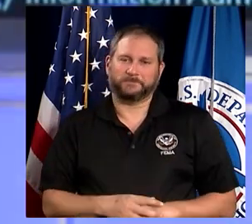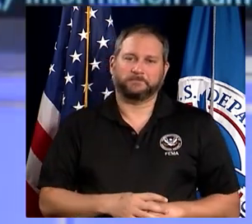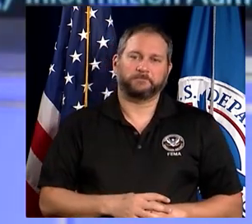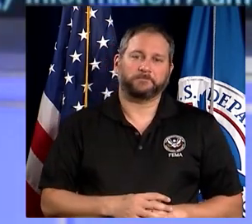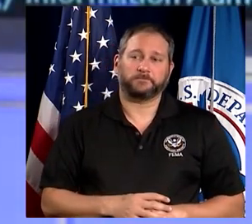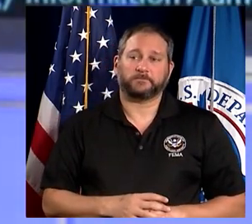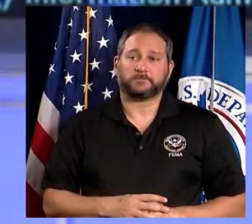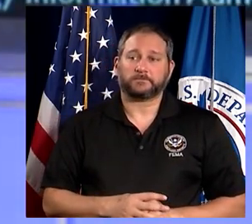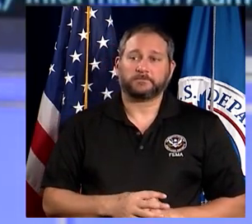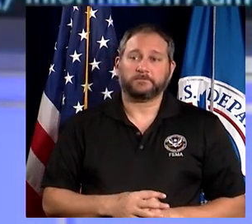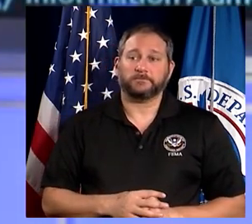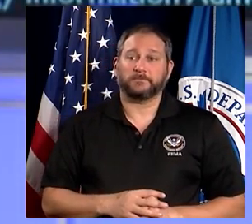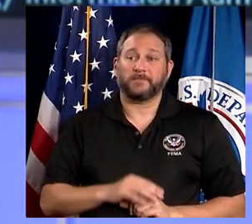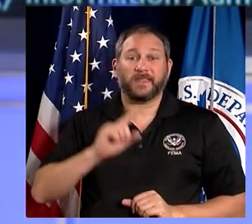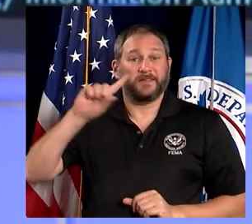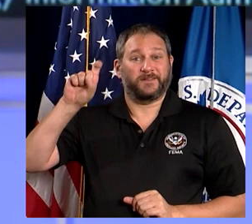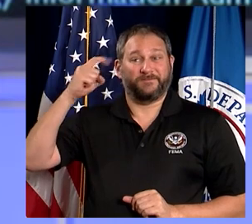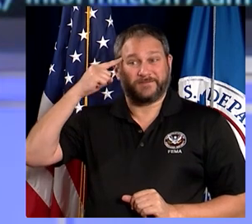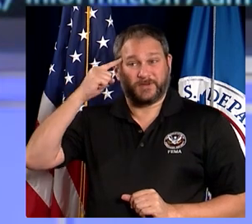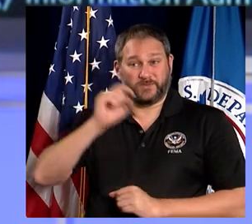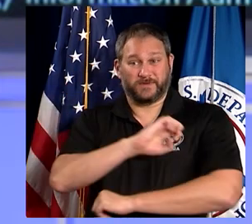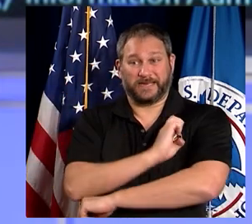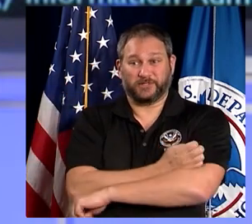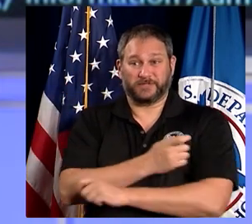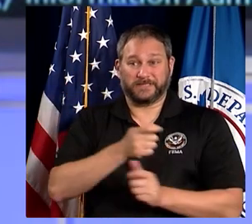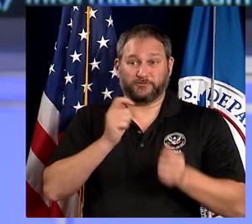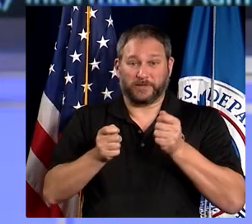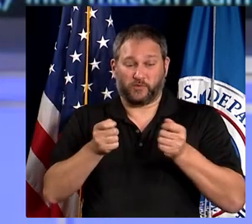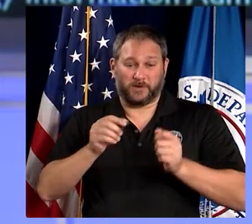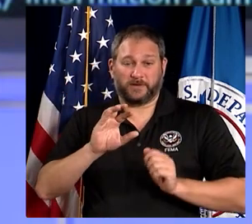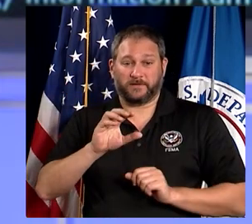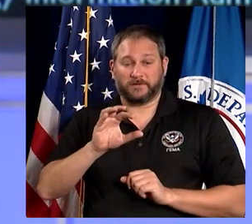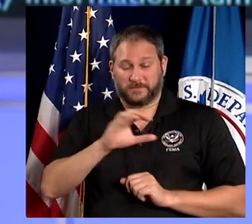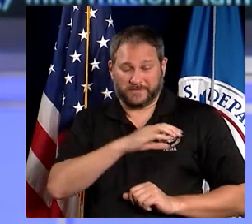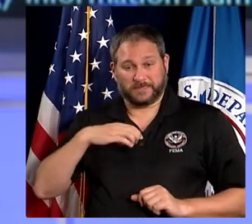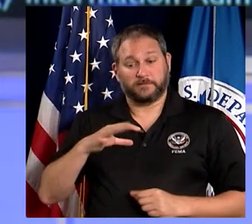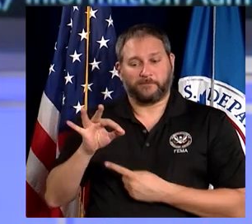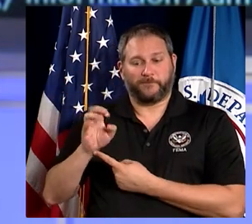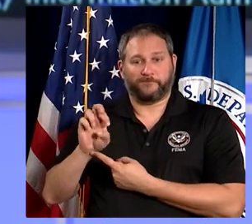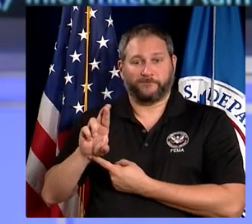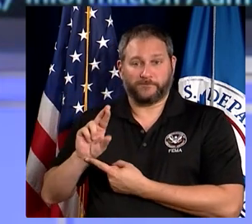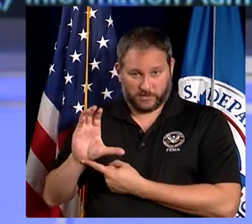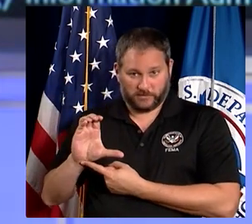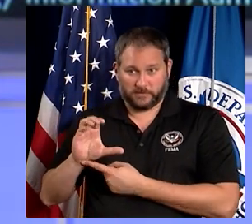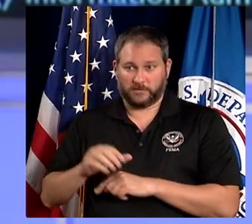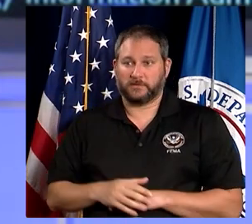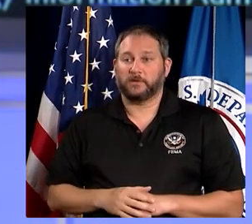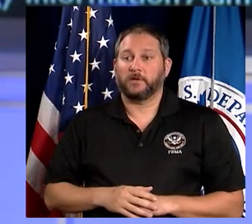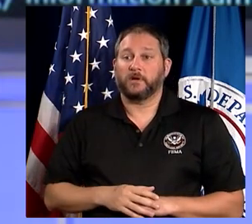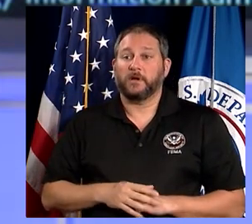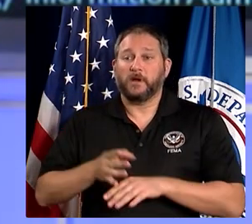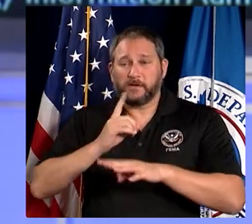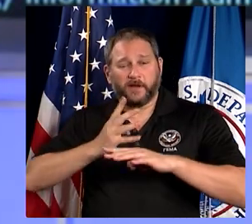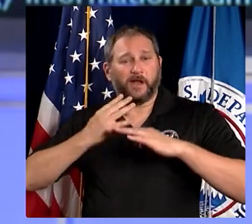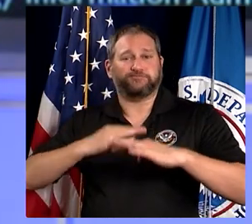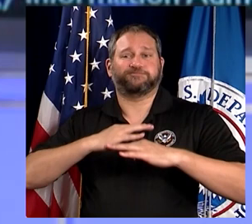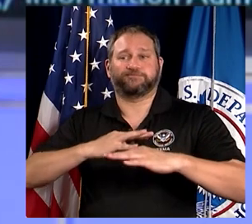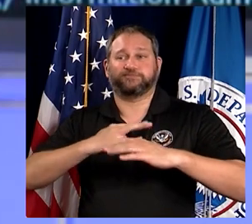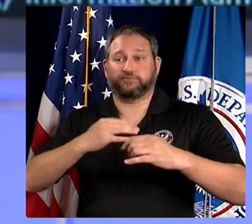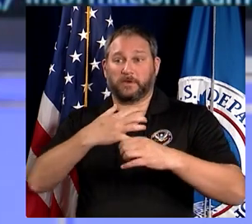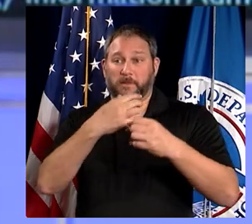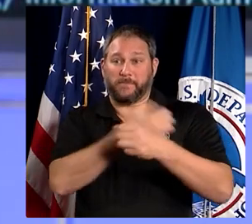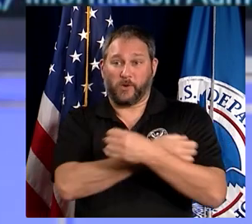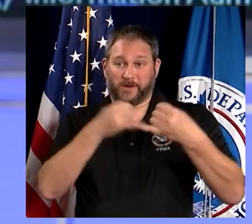Federal Energy Regulatory Commission, or FERC, regulates the transmission lines and those electricity power